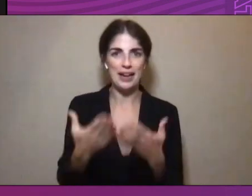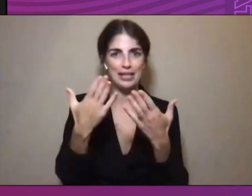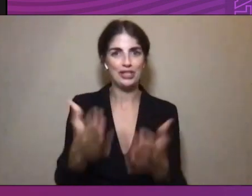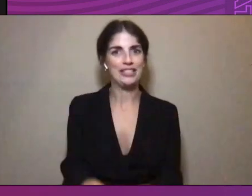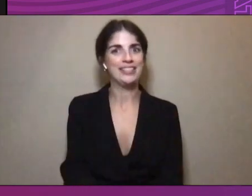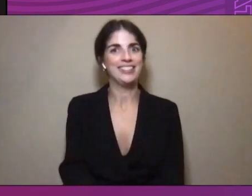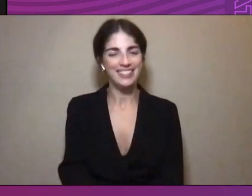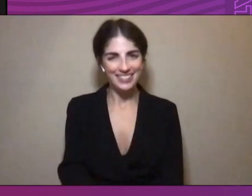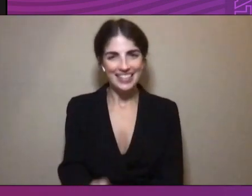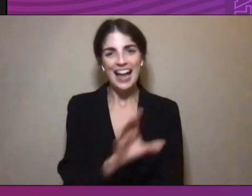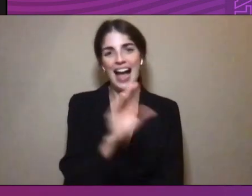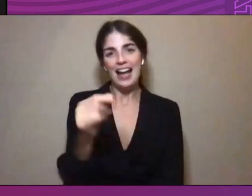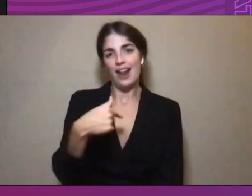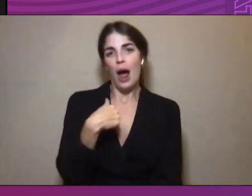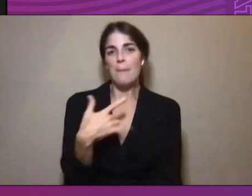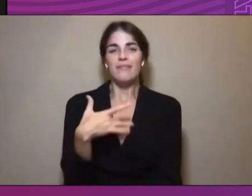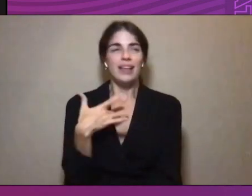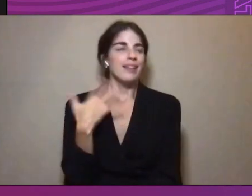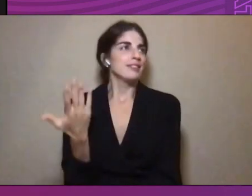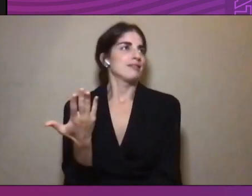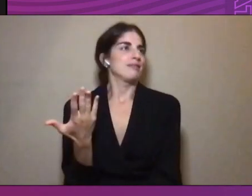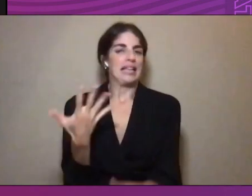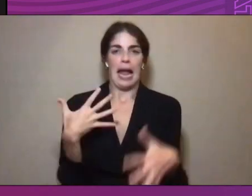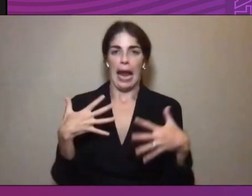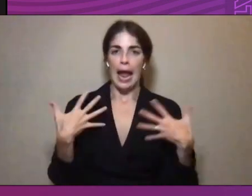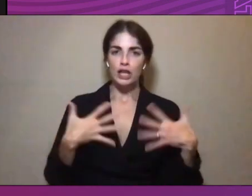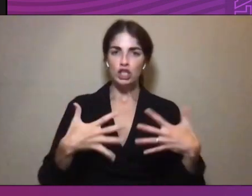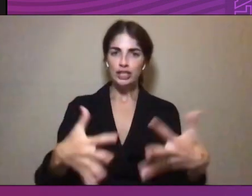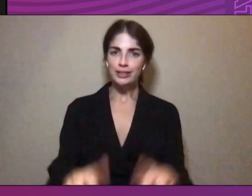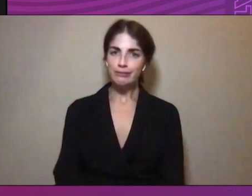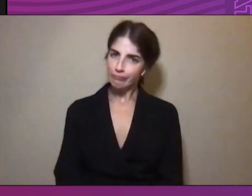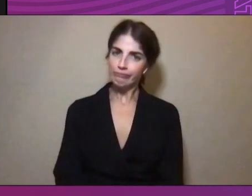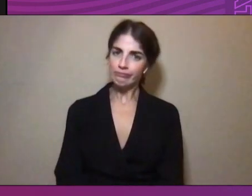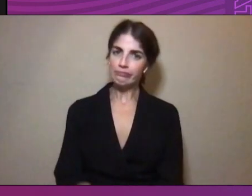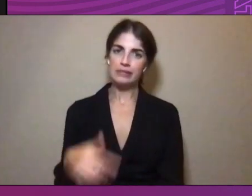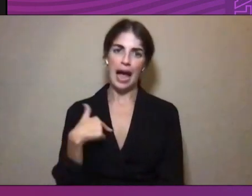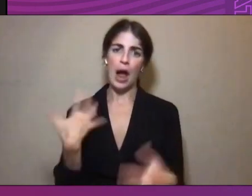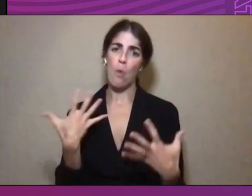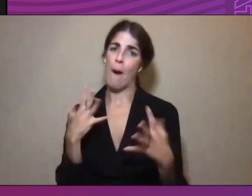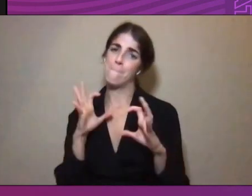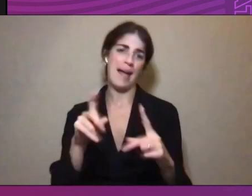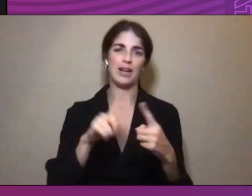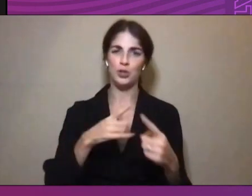And I am feeling anxious to get back to my cocktail.